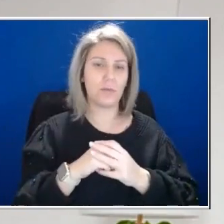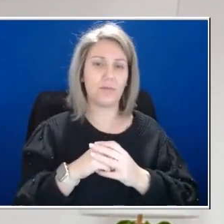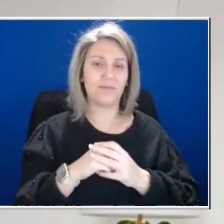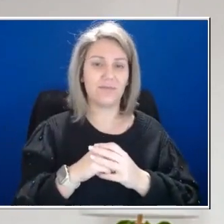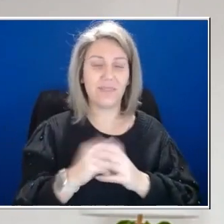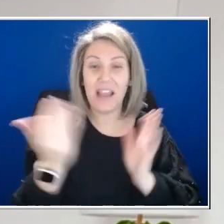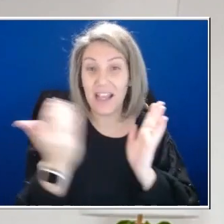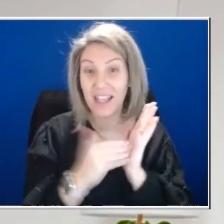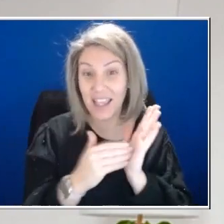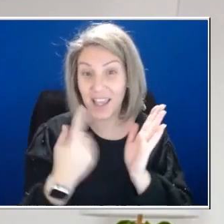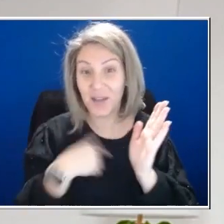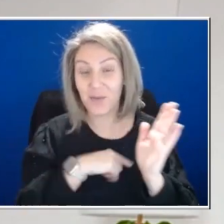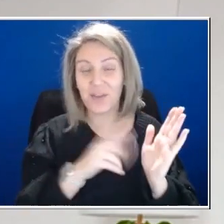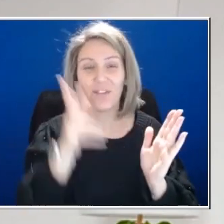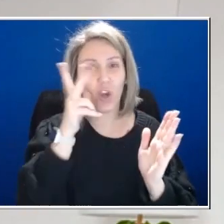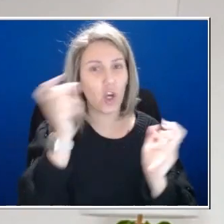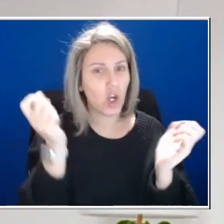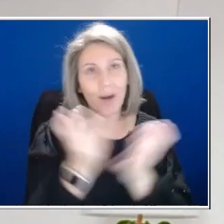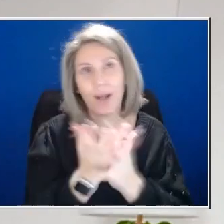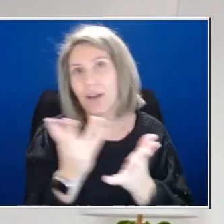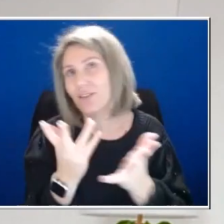We've heard all of the things about